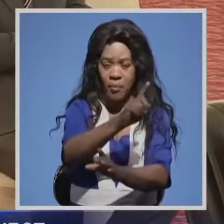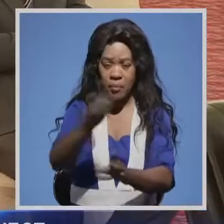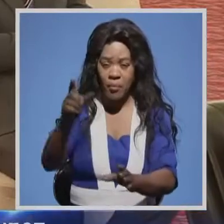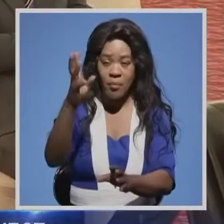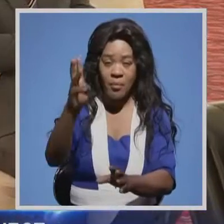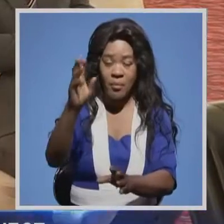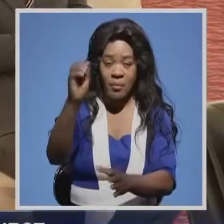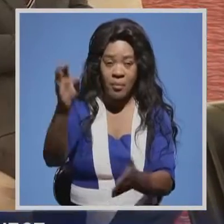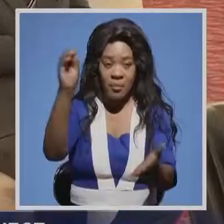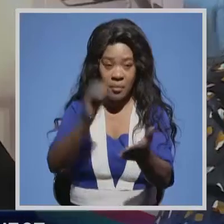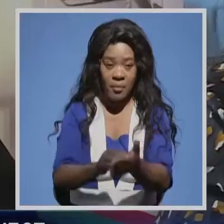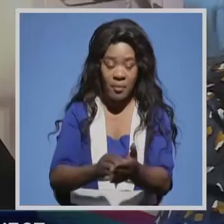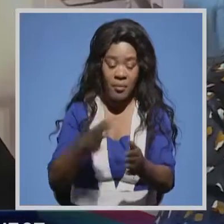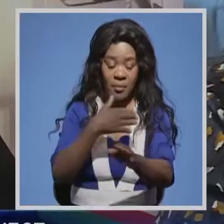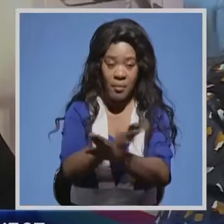160,000 youths across the country.